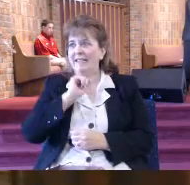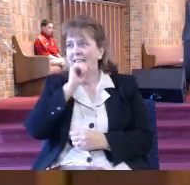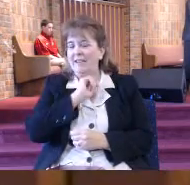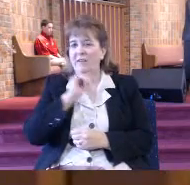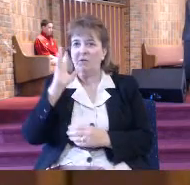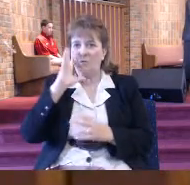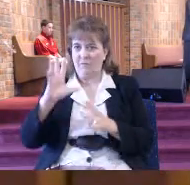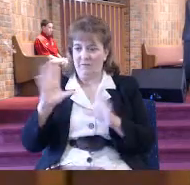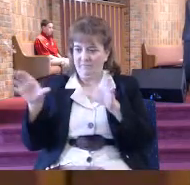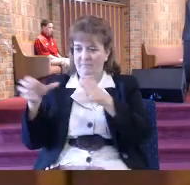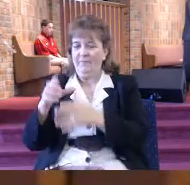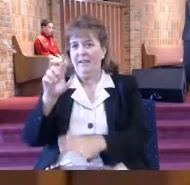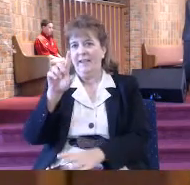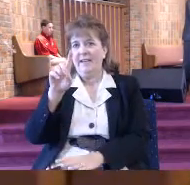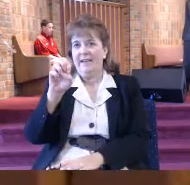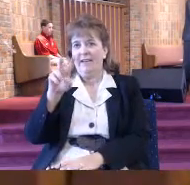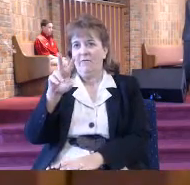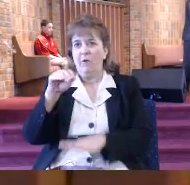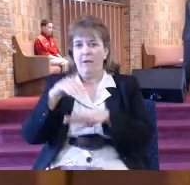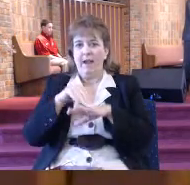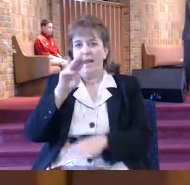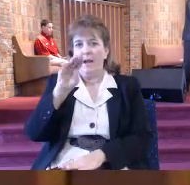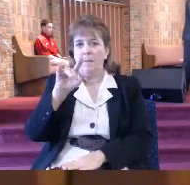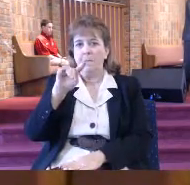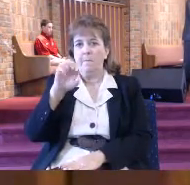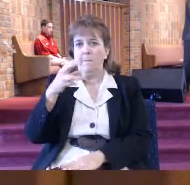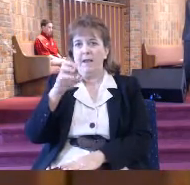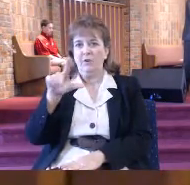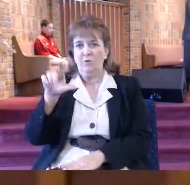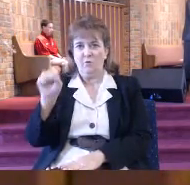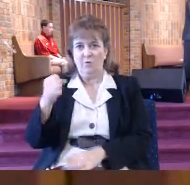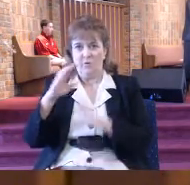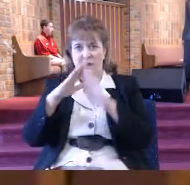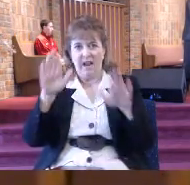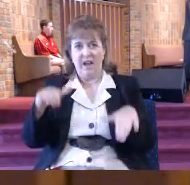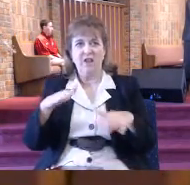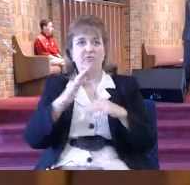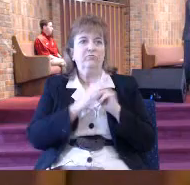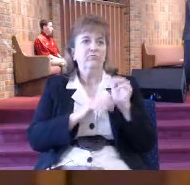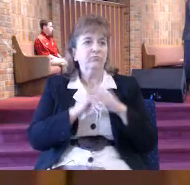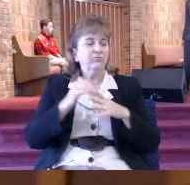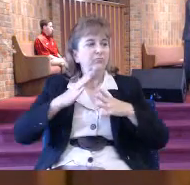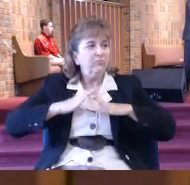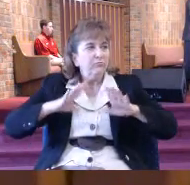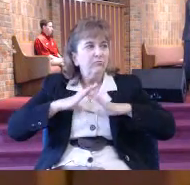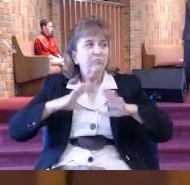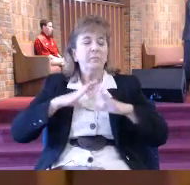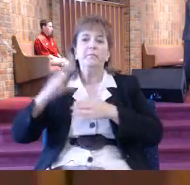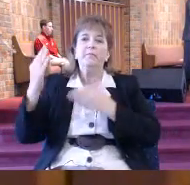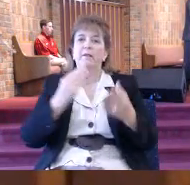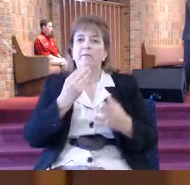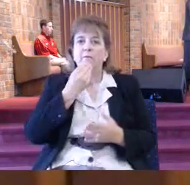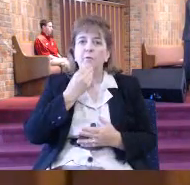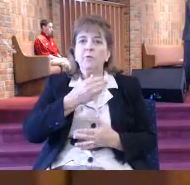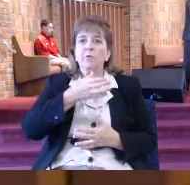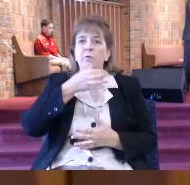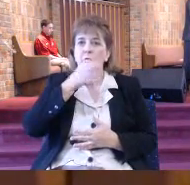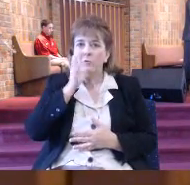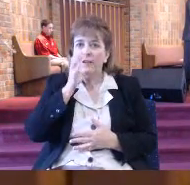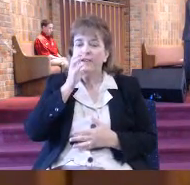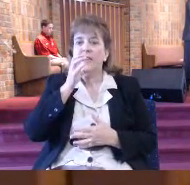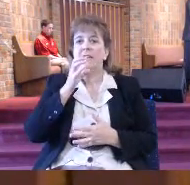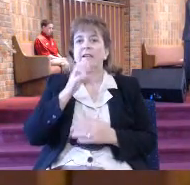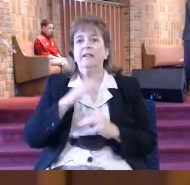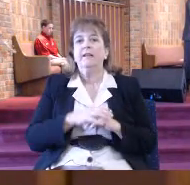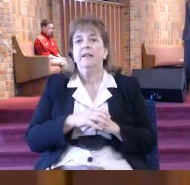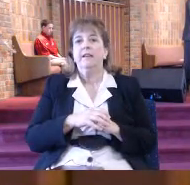lawn chair. Also, please bring your favorite finger food or dessert and a drink. And if you want to play paintball, a group